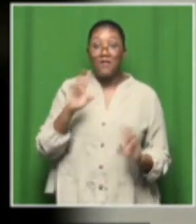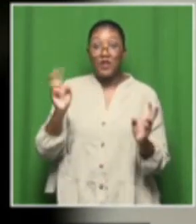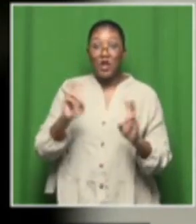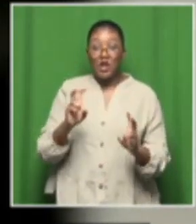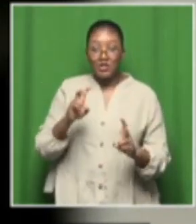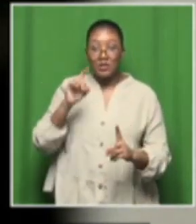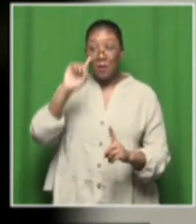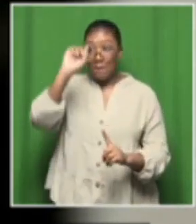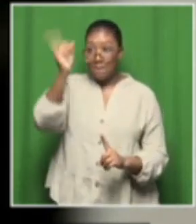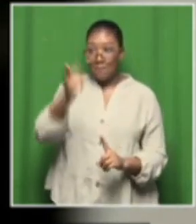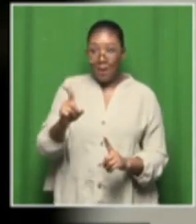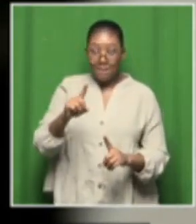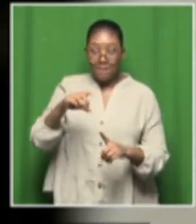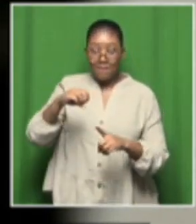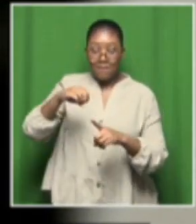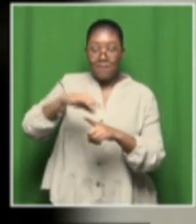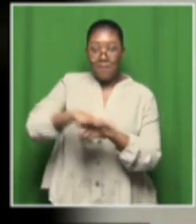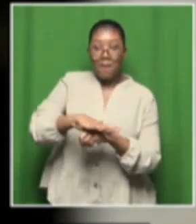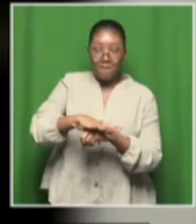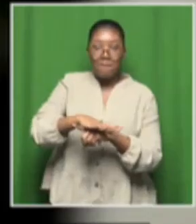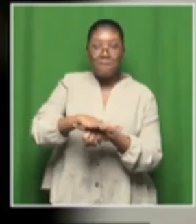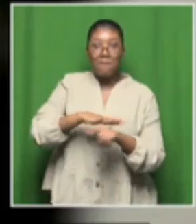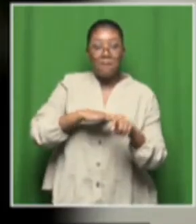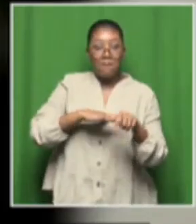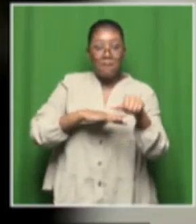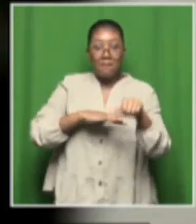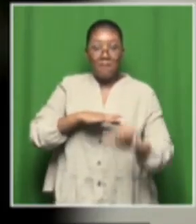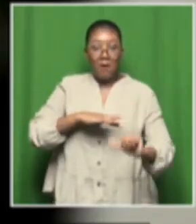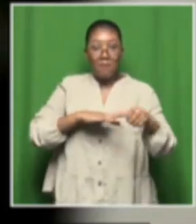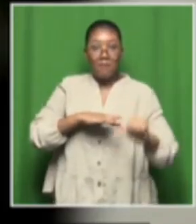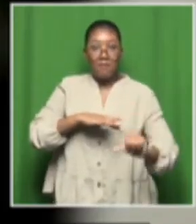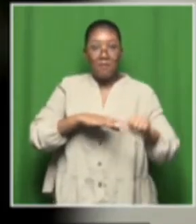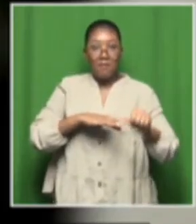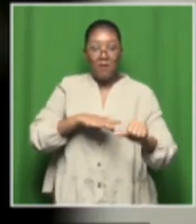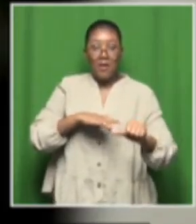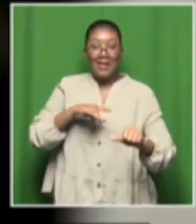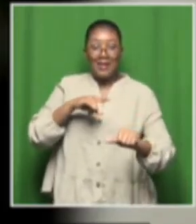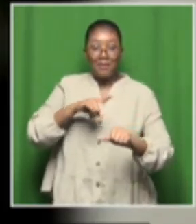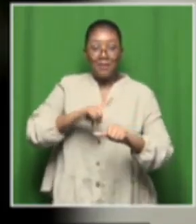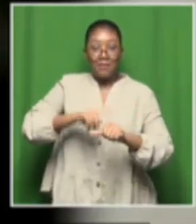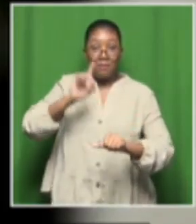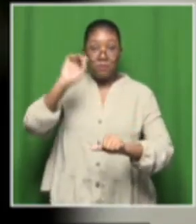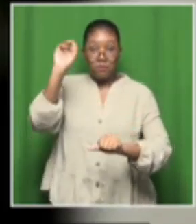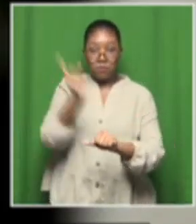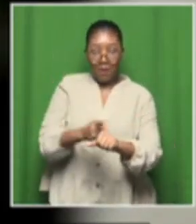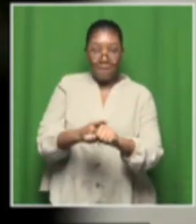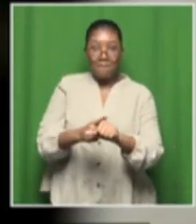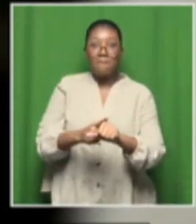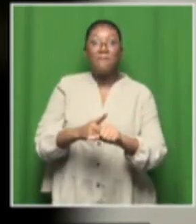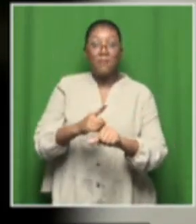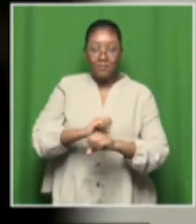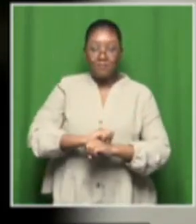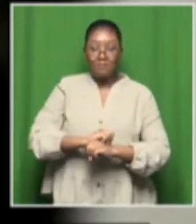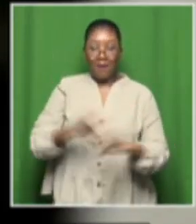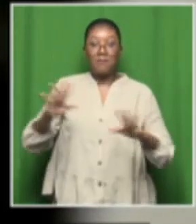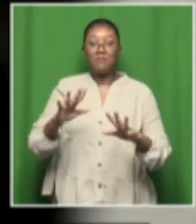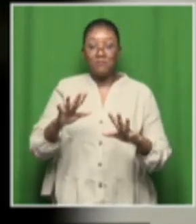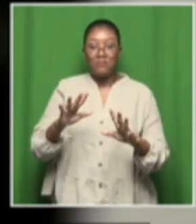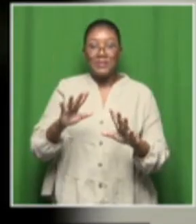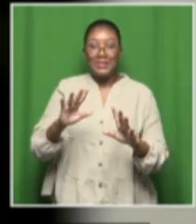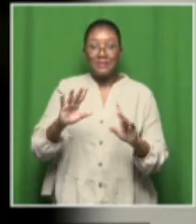network, it damages the surge protection, and then the subsequent follow through from the main